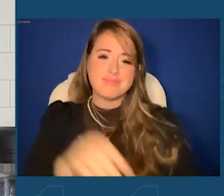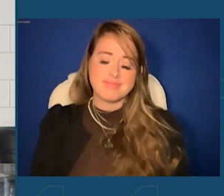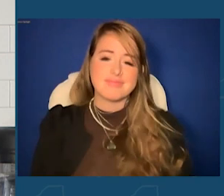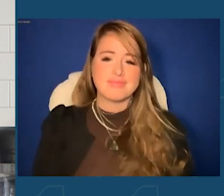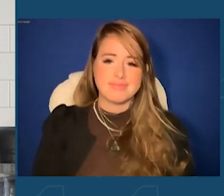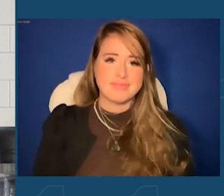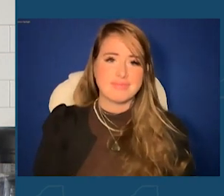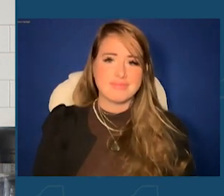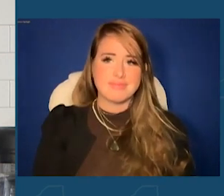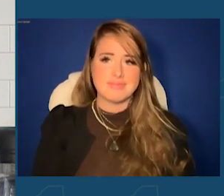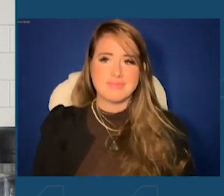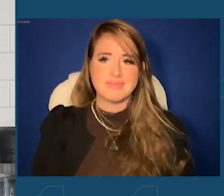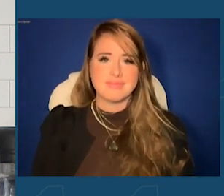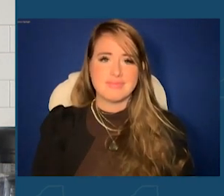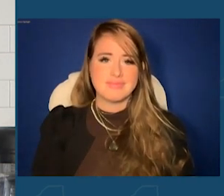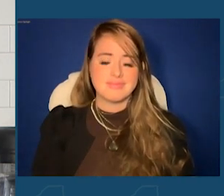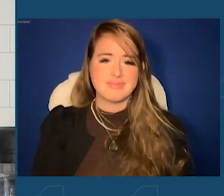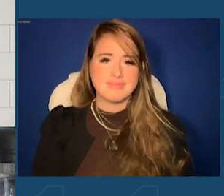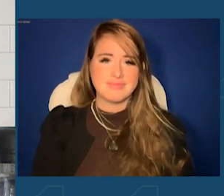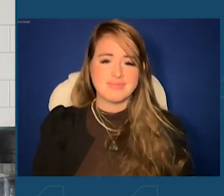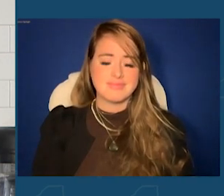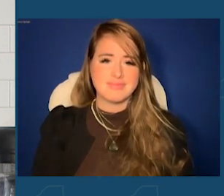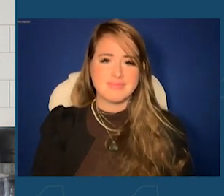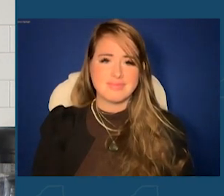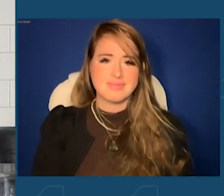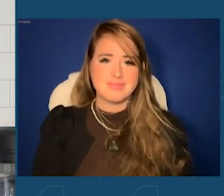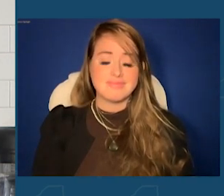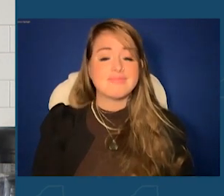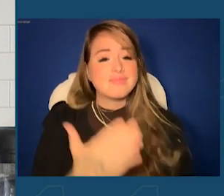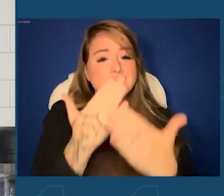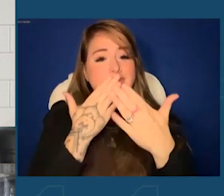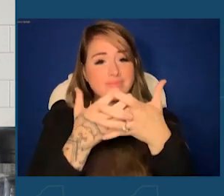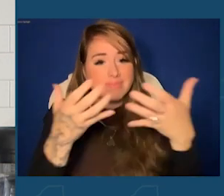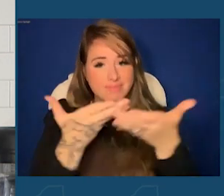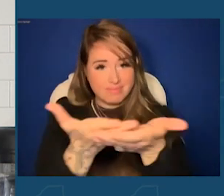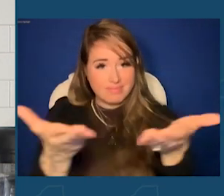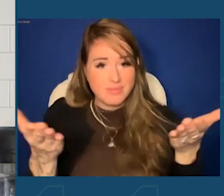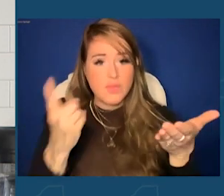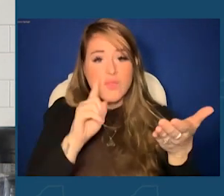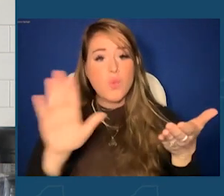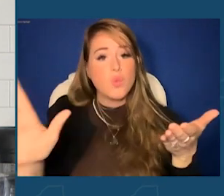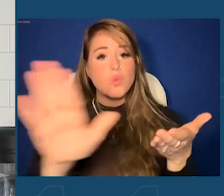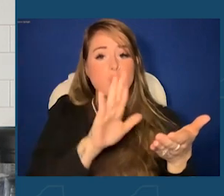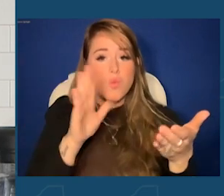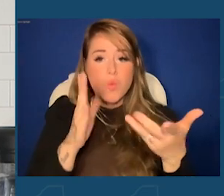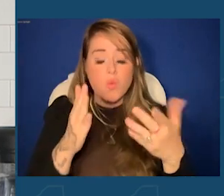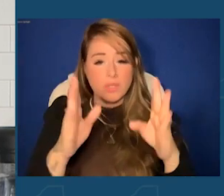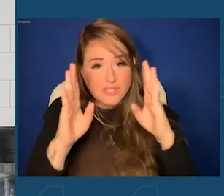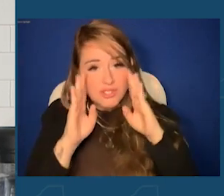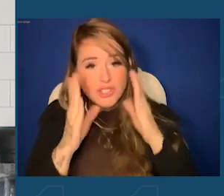and continue forward in our journey. Muchas gracias a todos por su cordial atención.